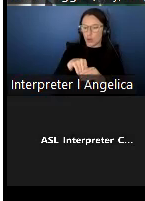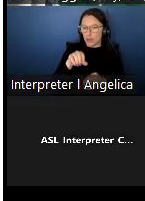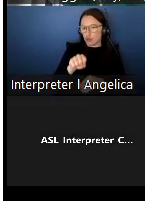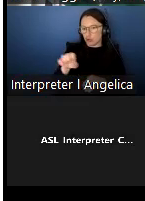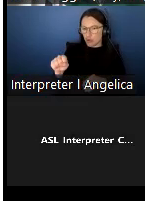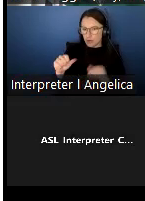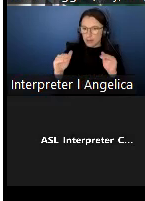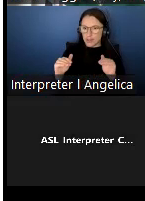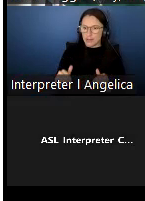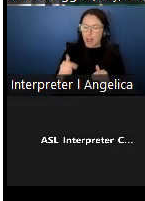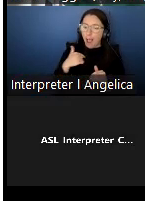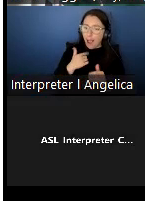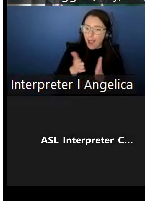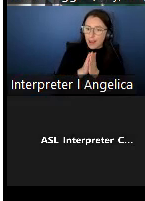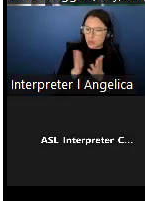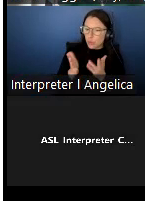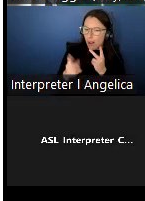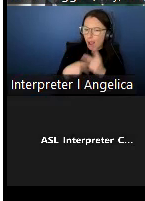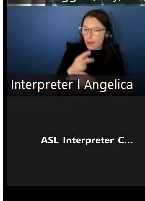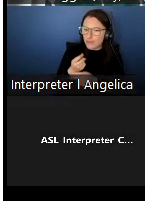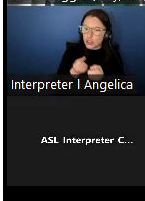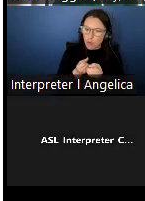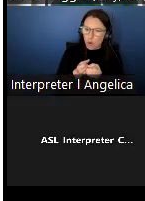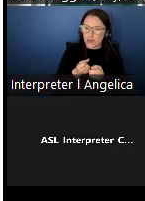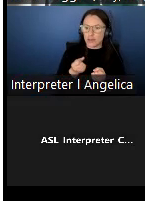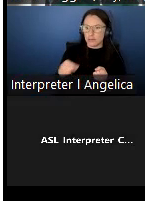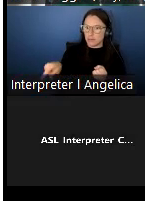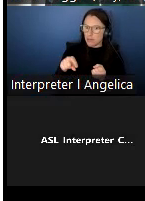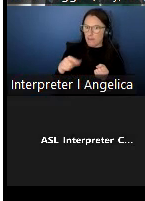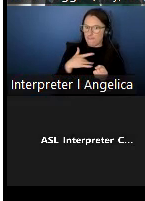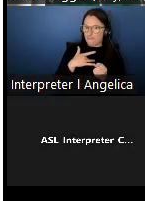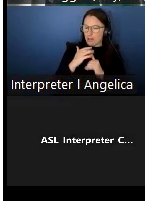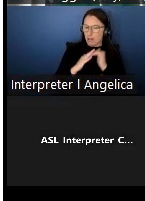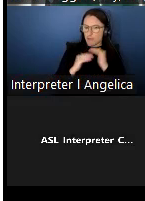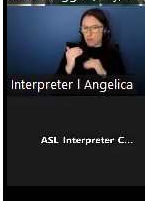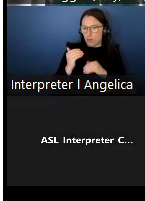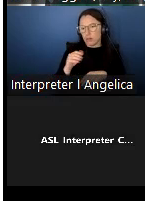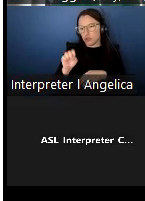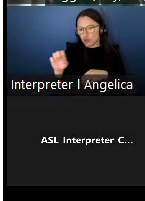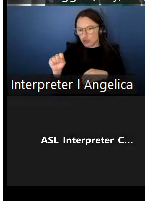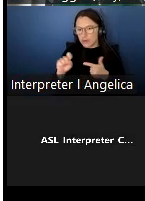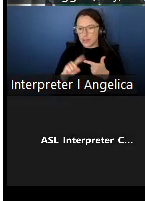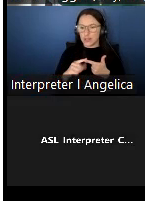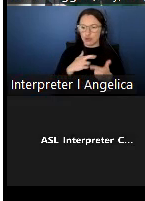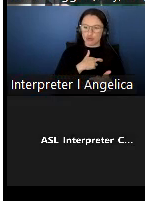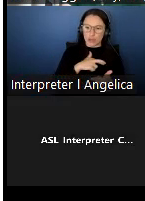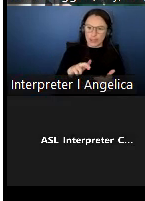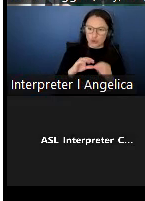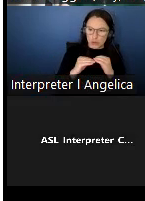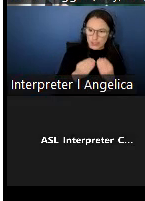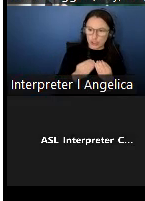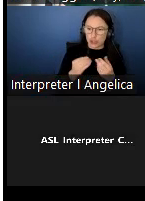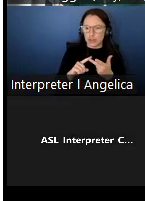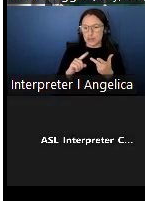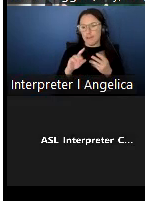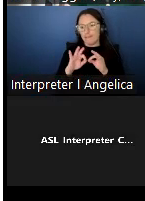kind of supports they're comfortable using, social services, religious organizations, family and friends, etc., to help guide the plan. Absolutely.